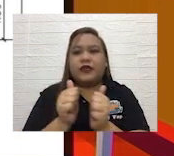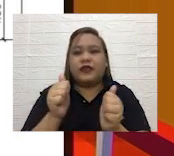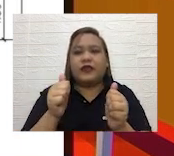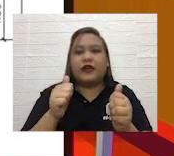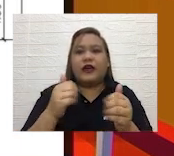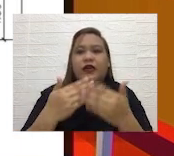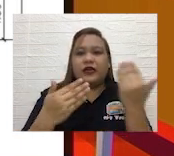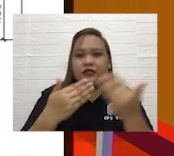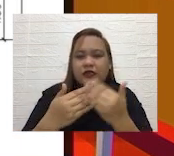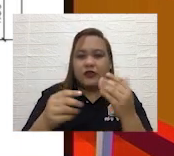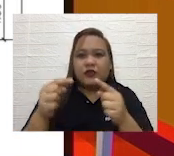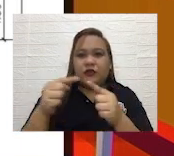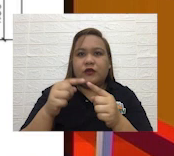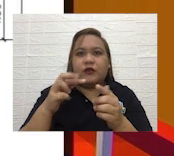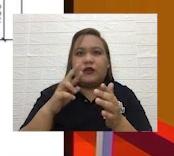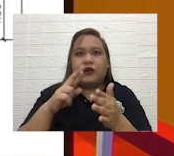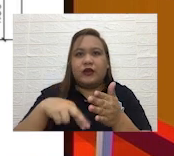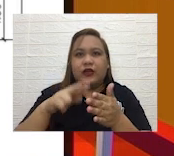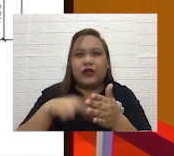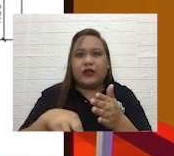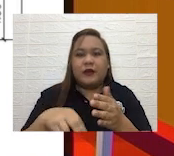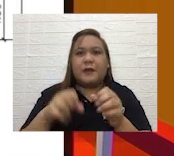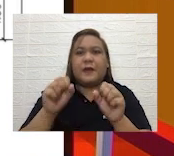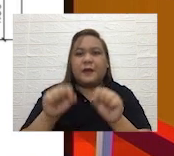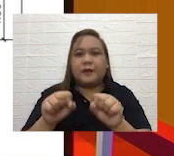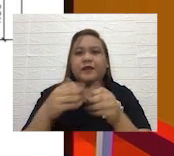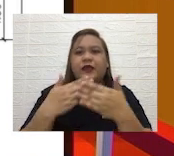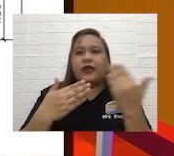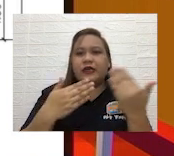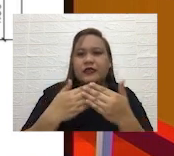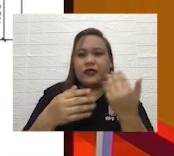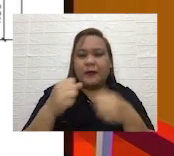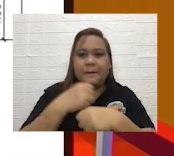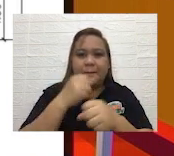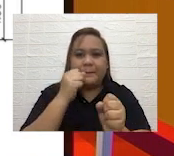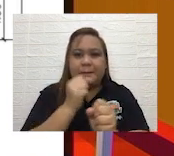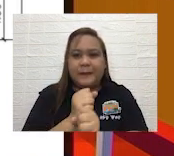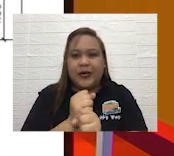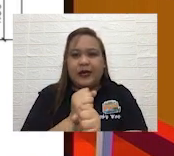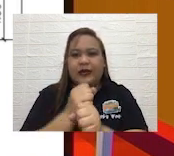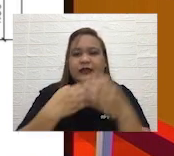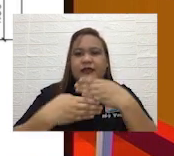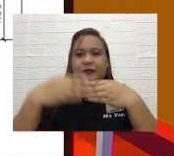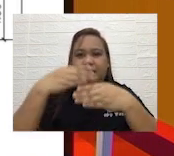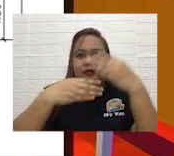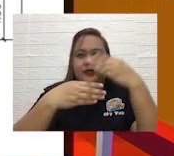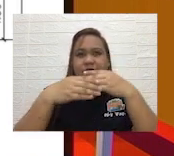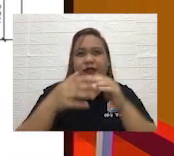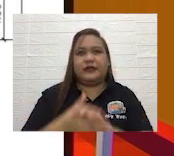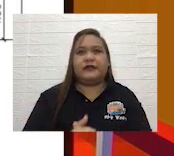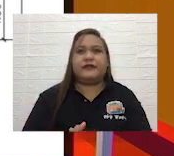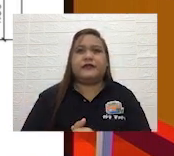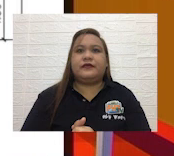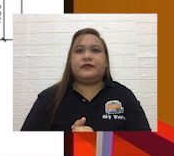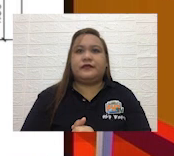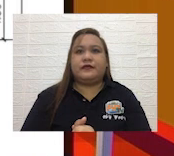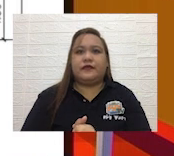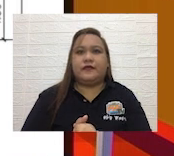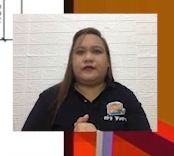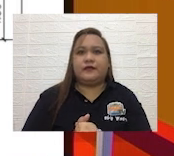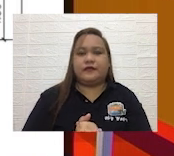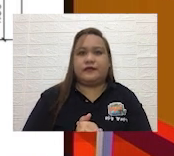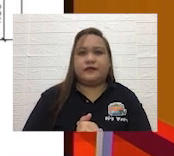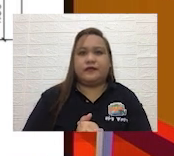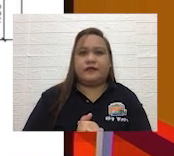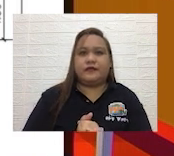construction errors than with unorganized cluttered plans. The absence of a floor plan makes the creation of other plans such